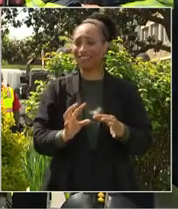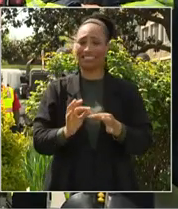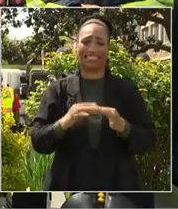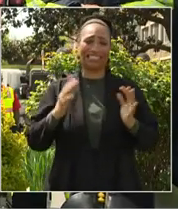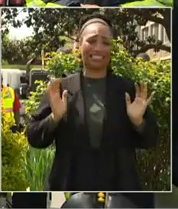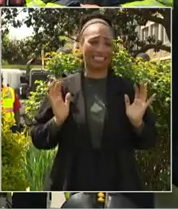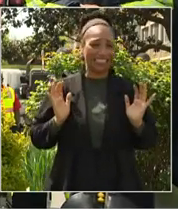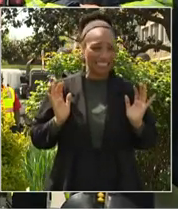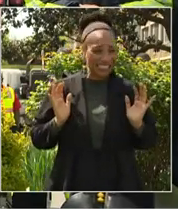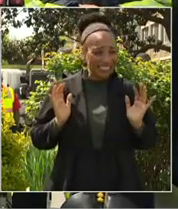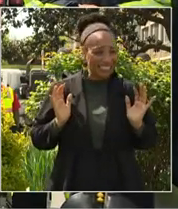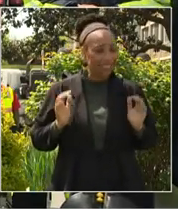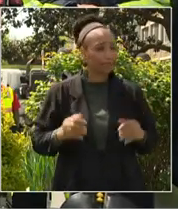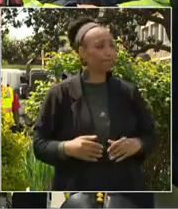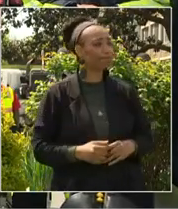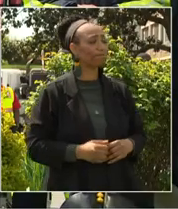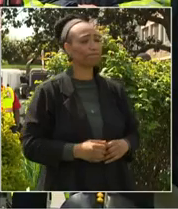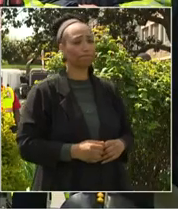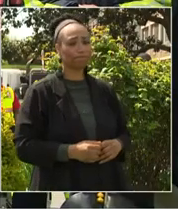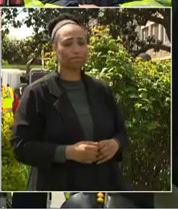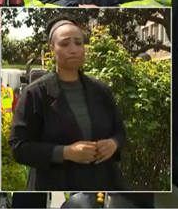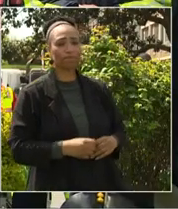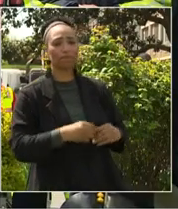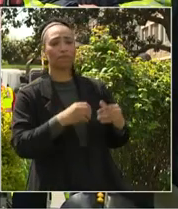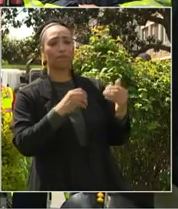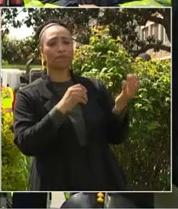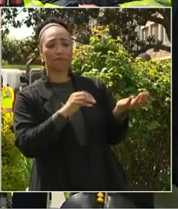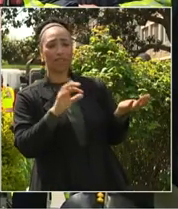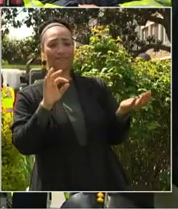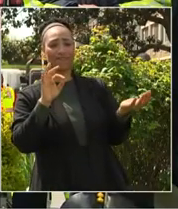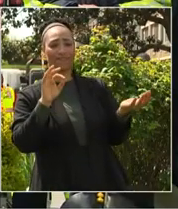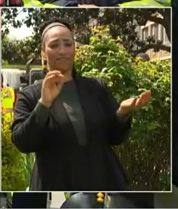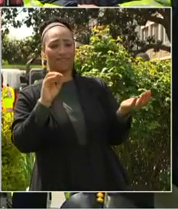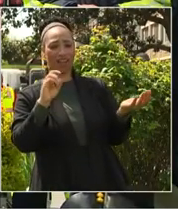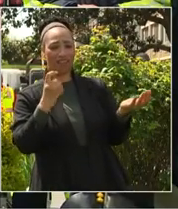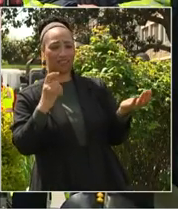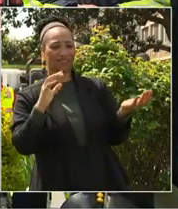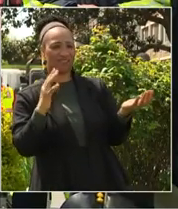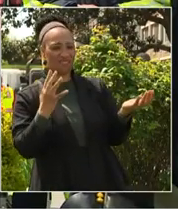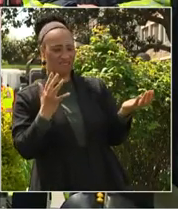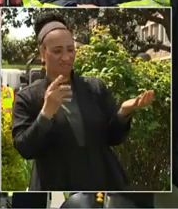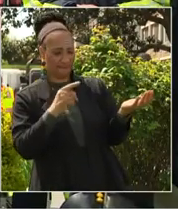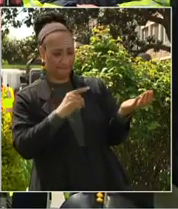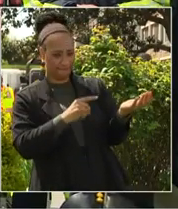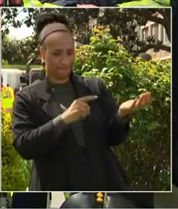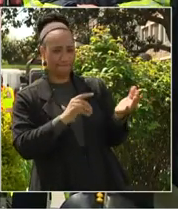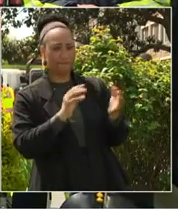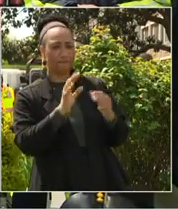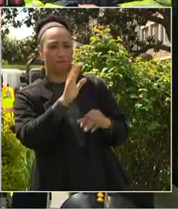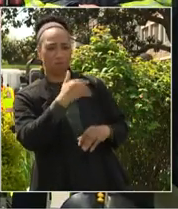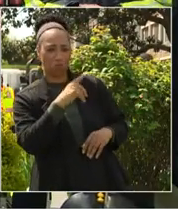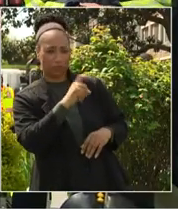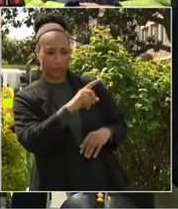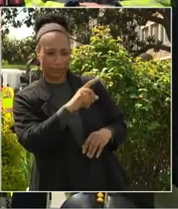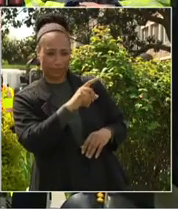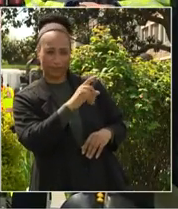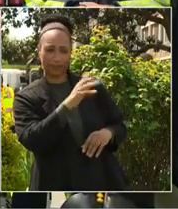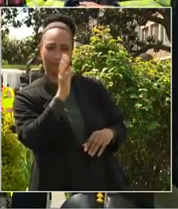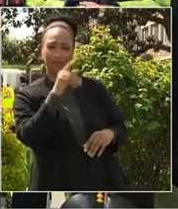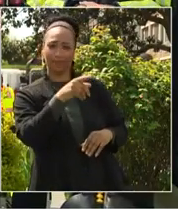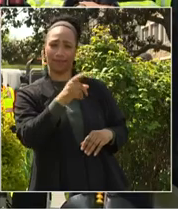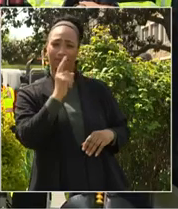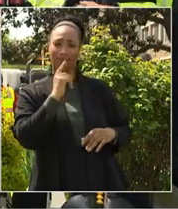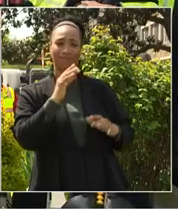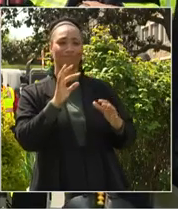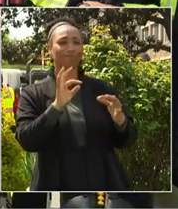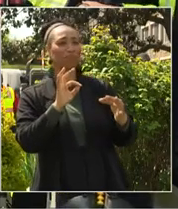Mayor Bowser, David Kaplan with Fox 5 here. Can you just, obviously your ideal scenario is that they pass the